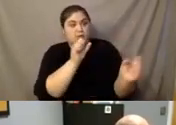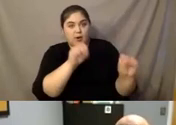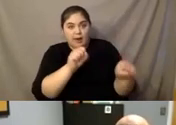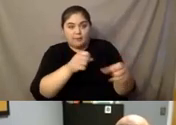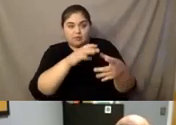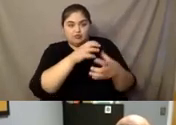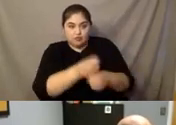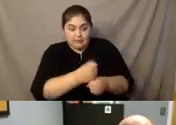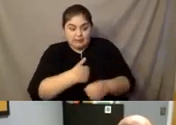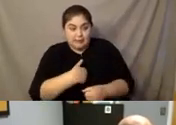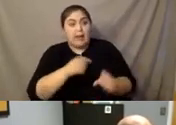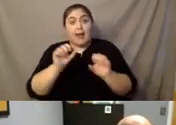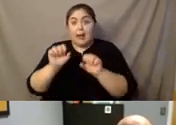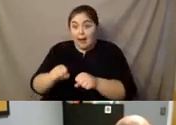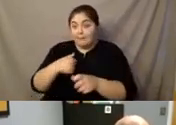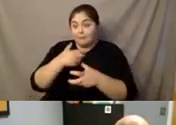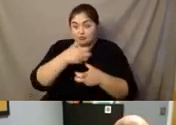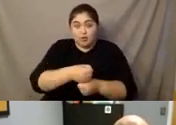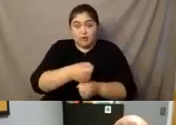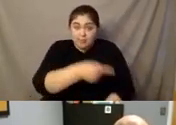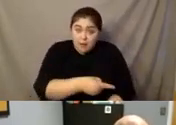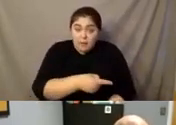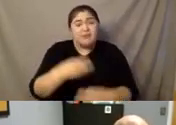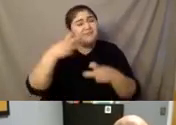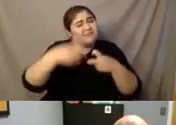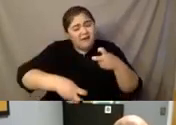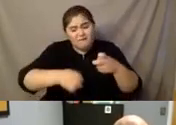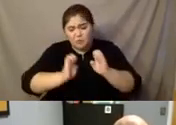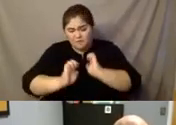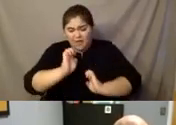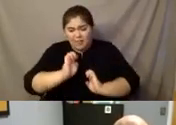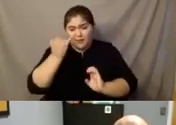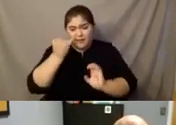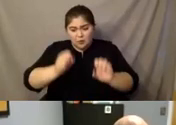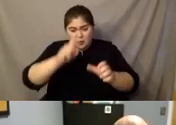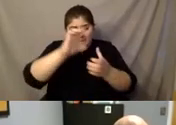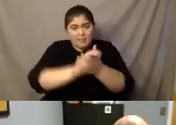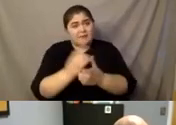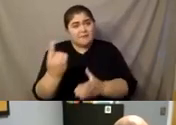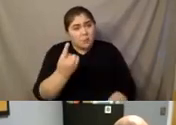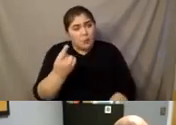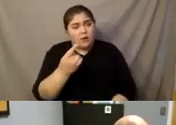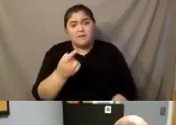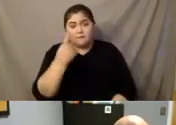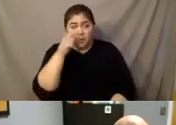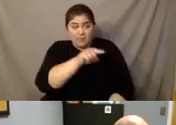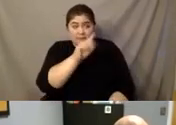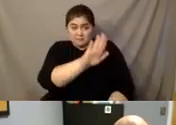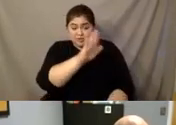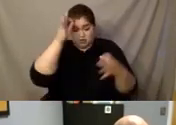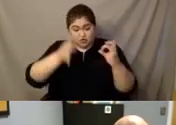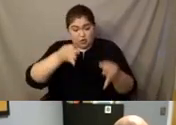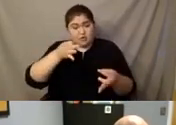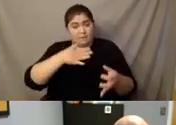me, and I get to know them and trust them. It's hard to evaluate credibility and for them to judge my credibility just